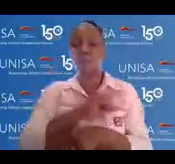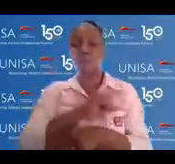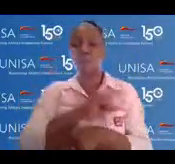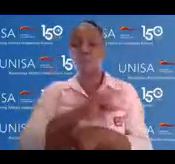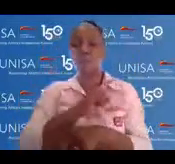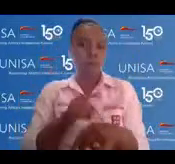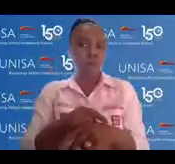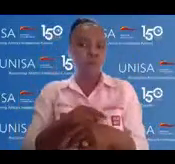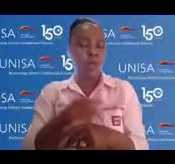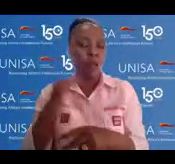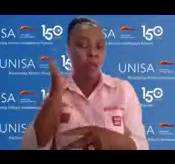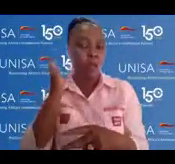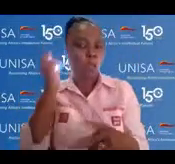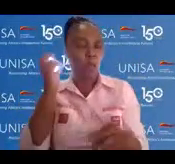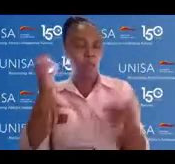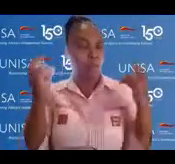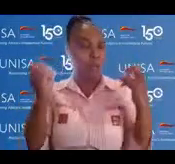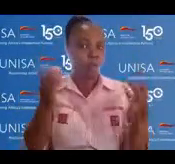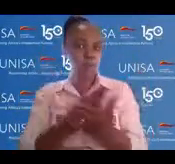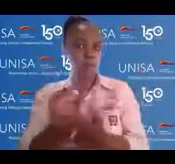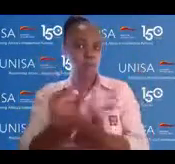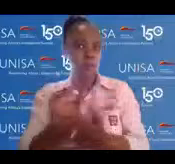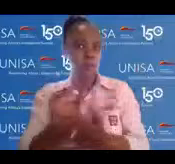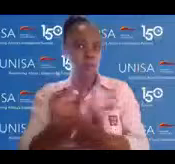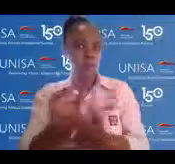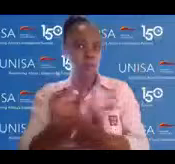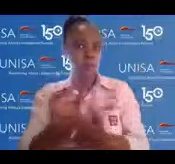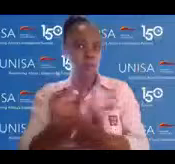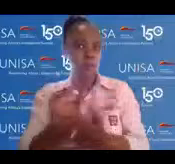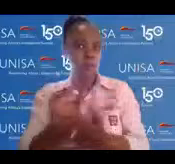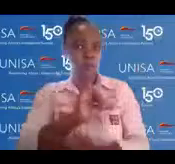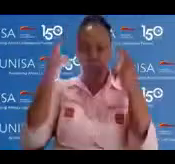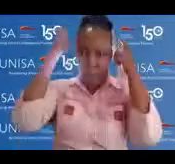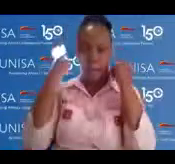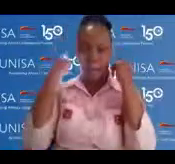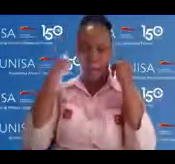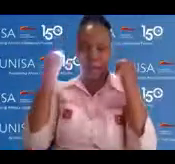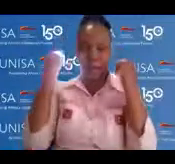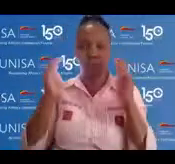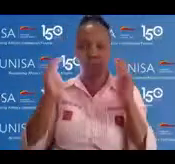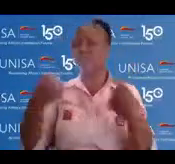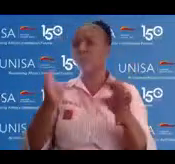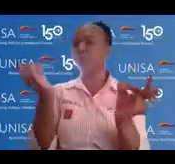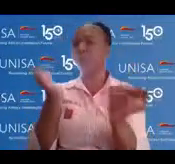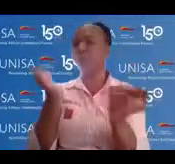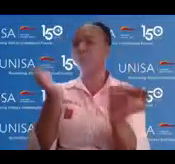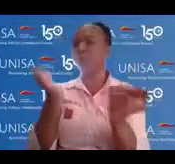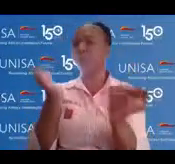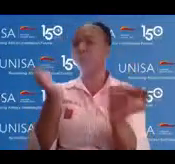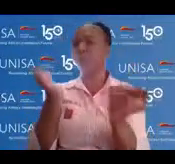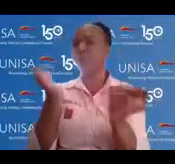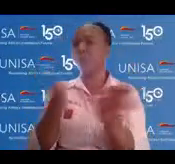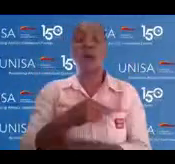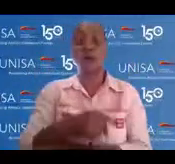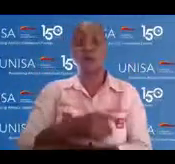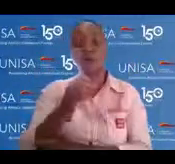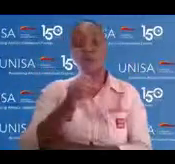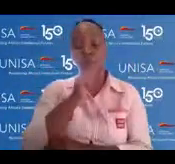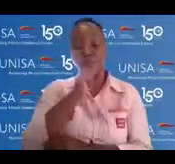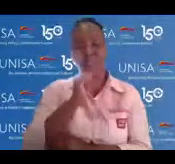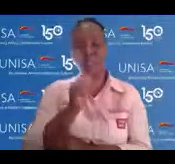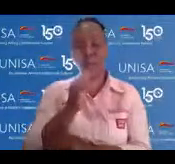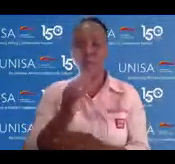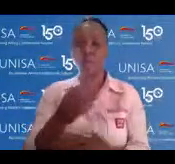on your headset. So we don't allow headset during the exam. Again, make sure your speakers of your laptop or your